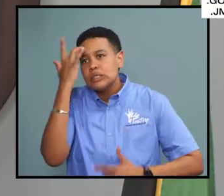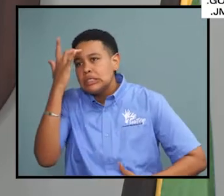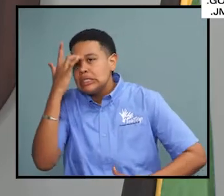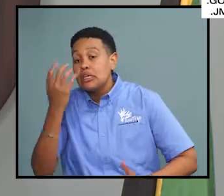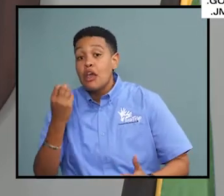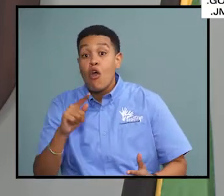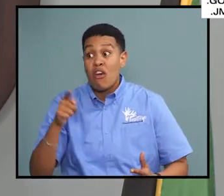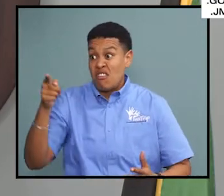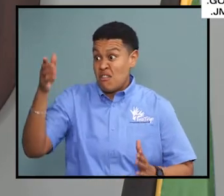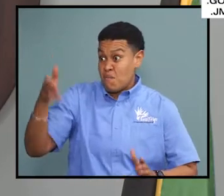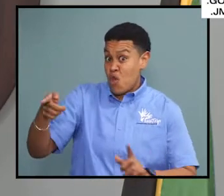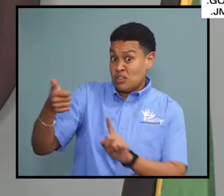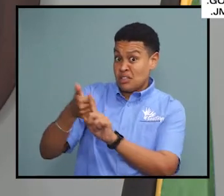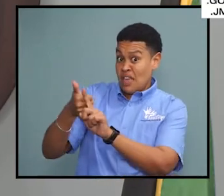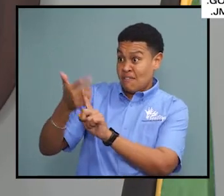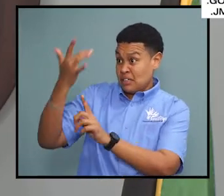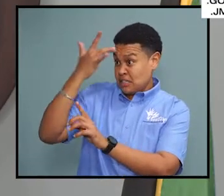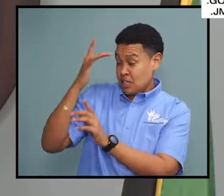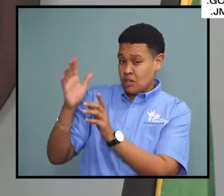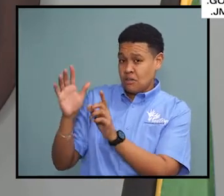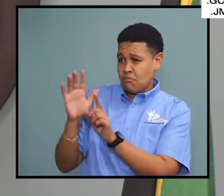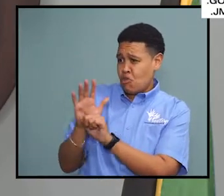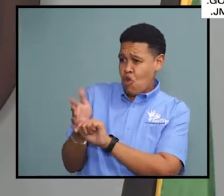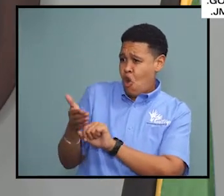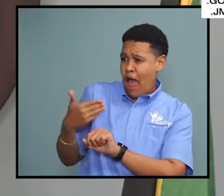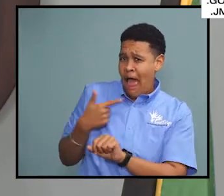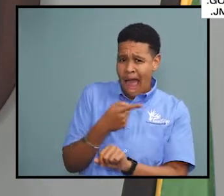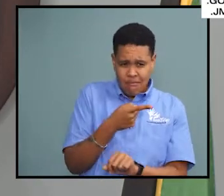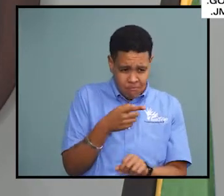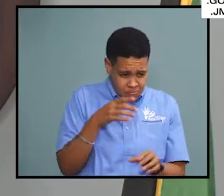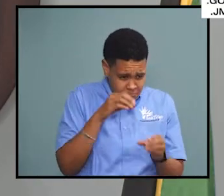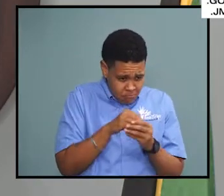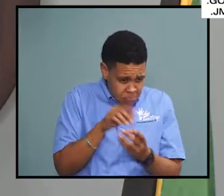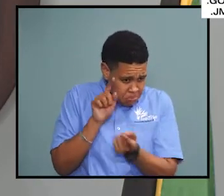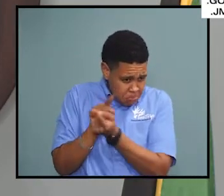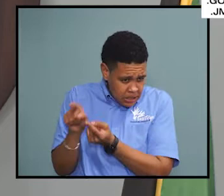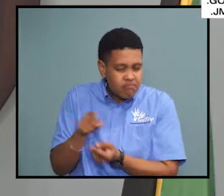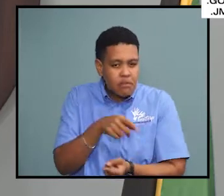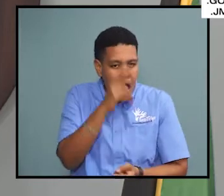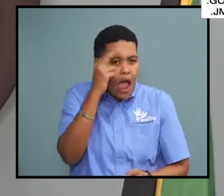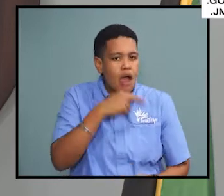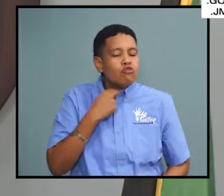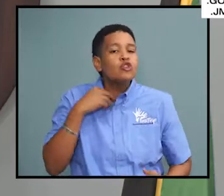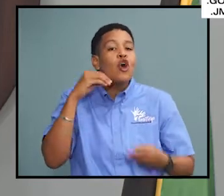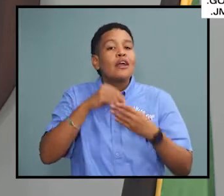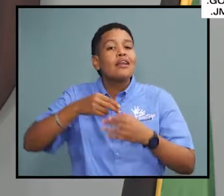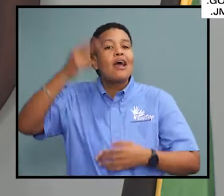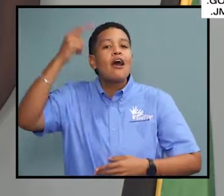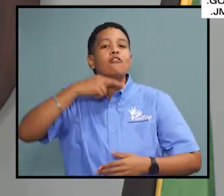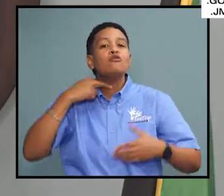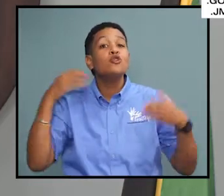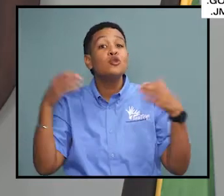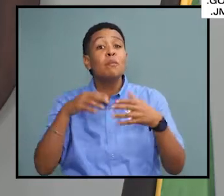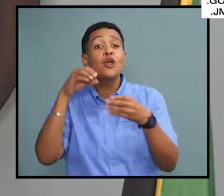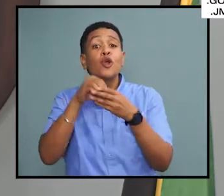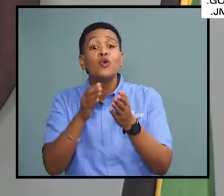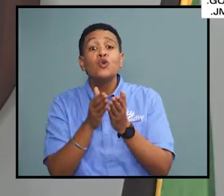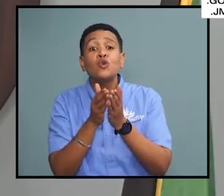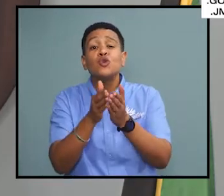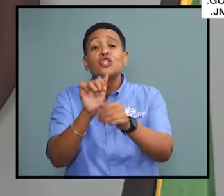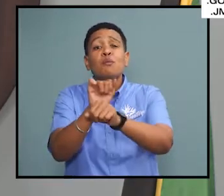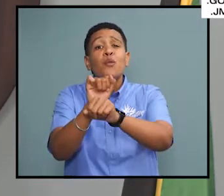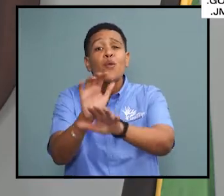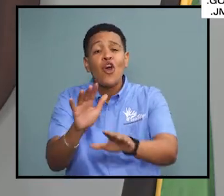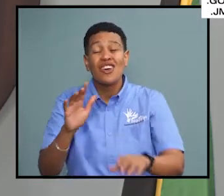who have tested positive, or belonging to a high-risk group. High-risk groups include cruise ship